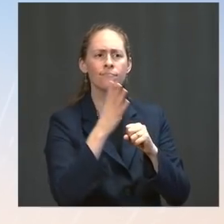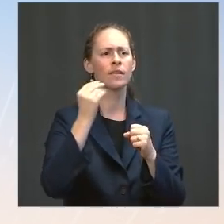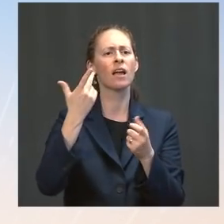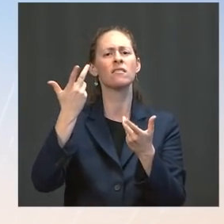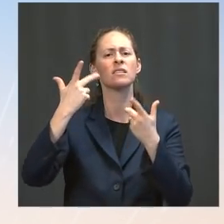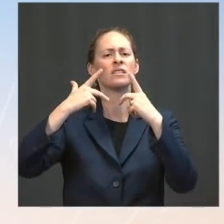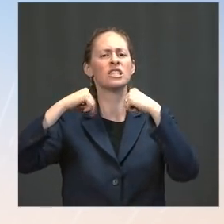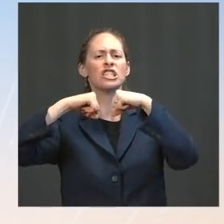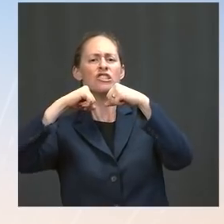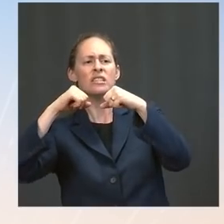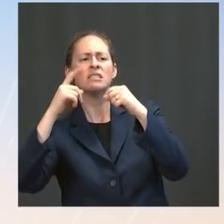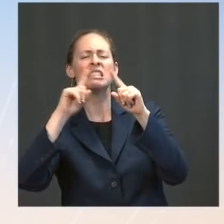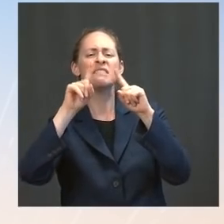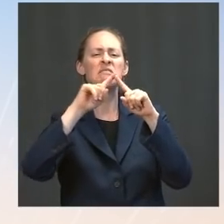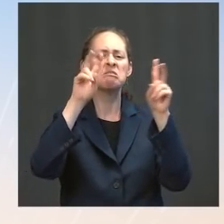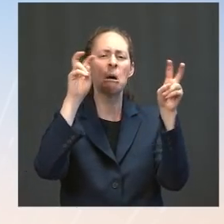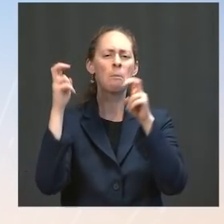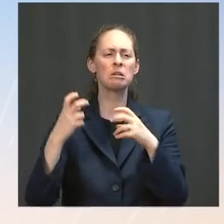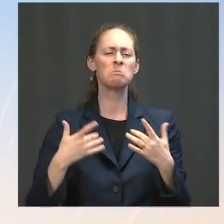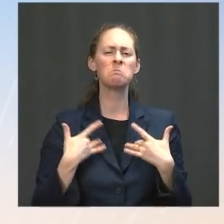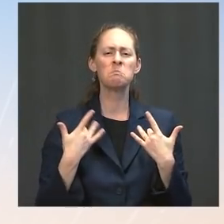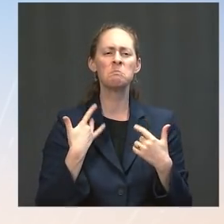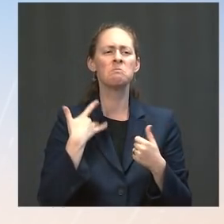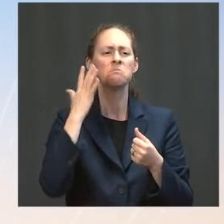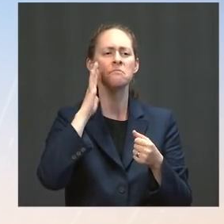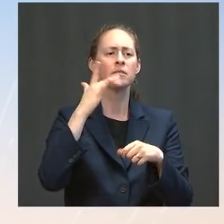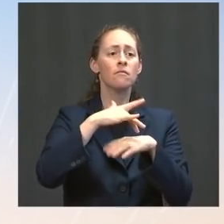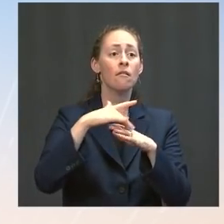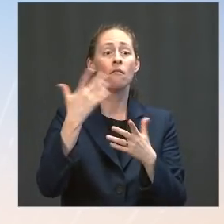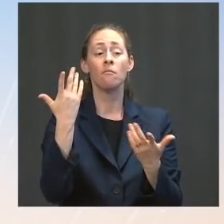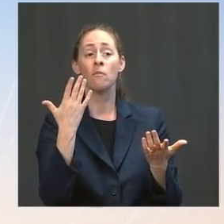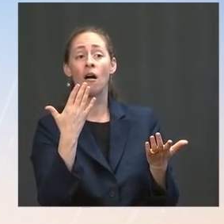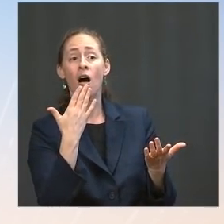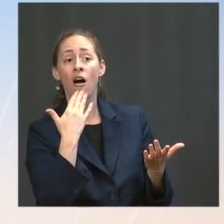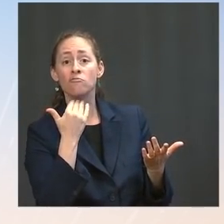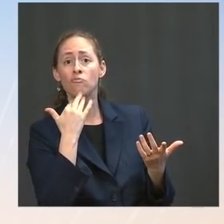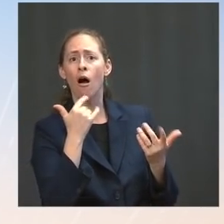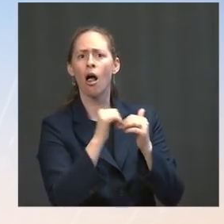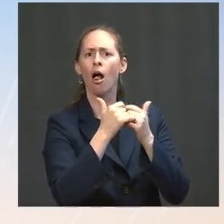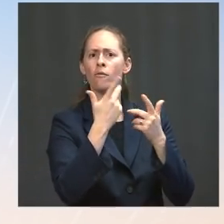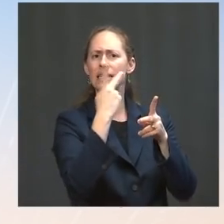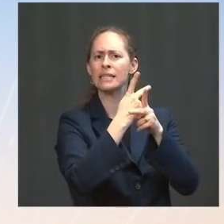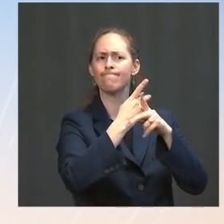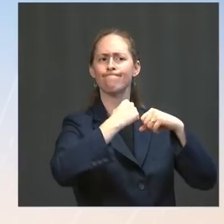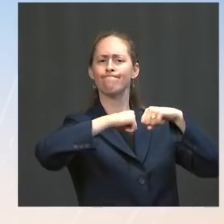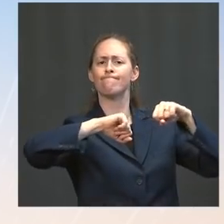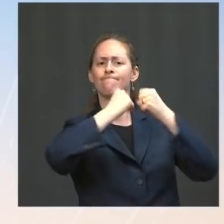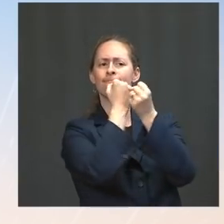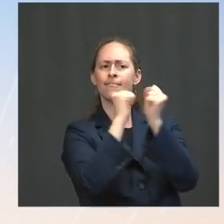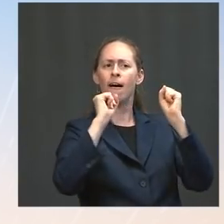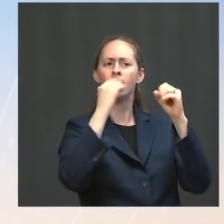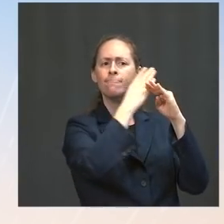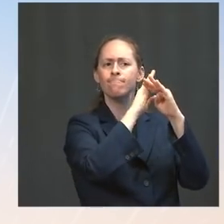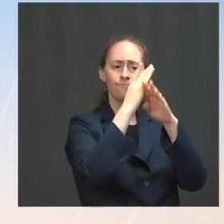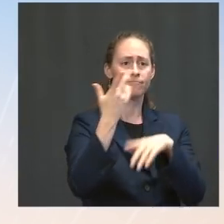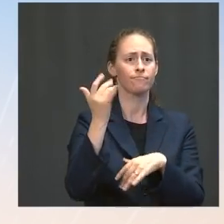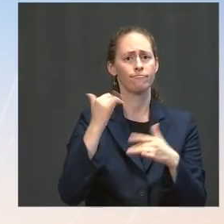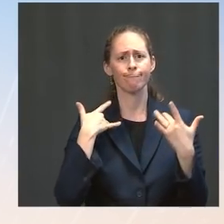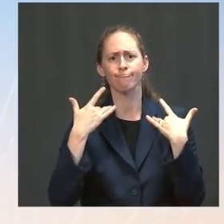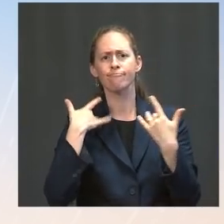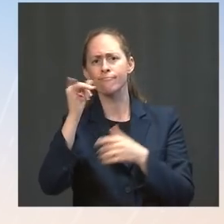allies who are still seeking to leave the country right now. Recognizing you don't want to provide a cap, can you provide us a baseline? What is the stated goal,